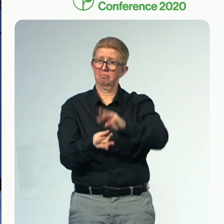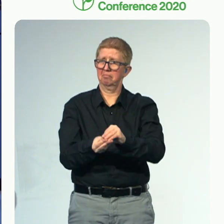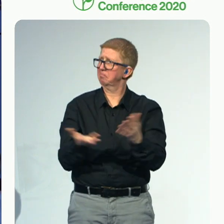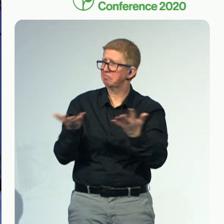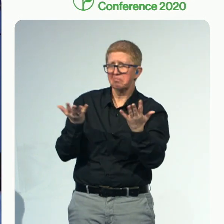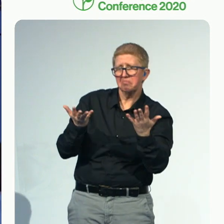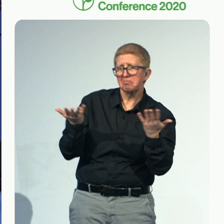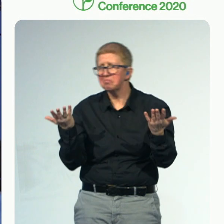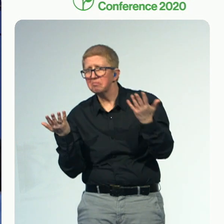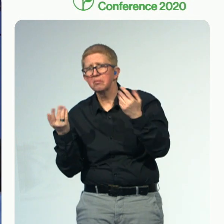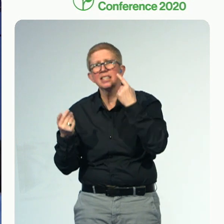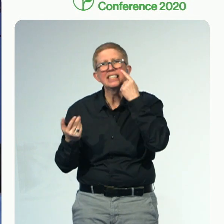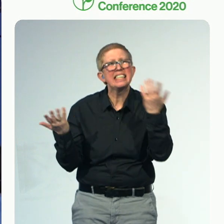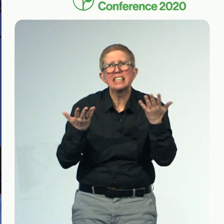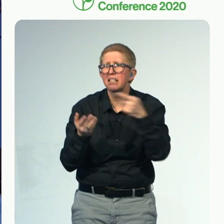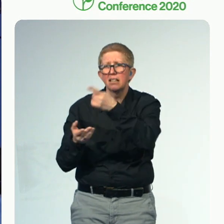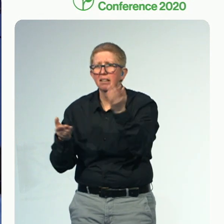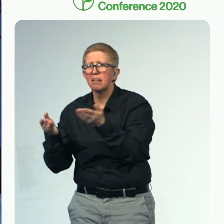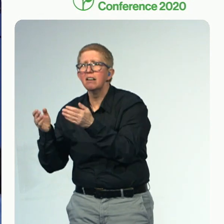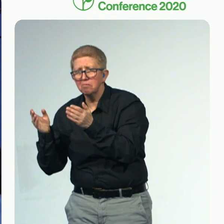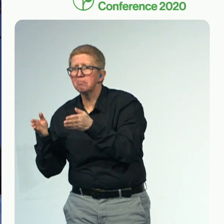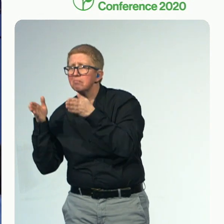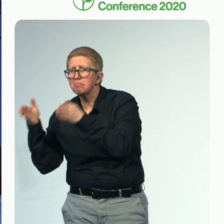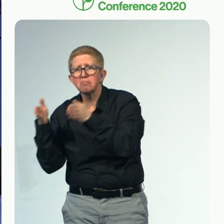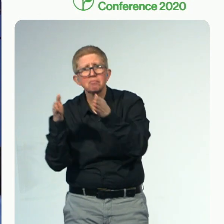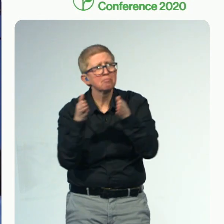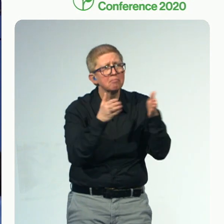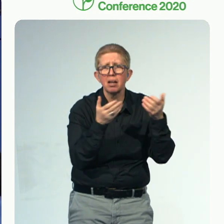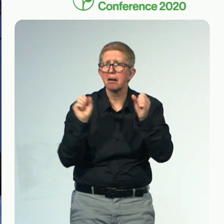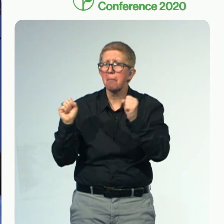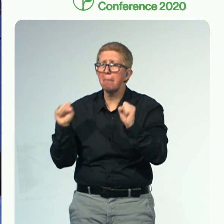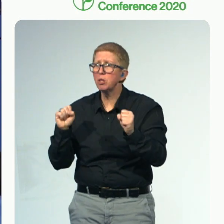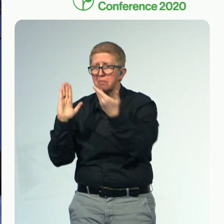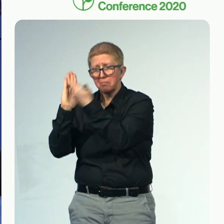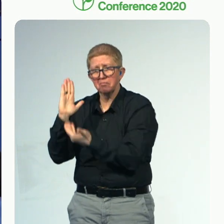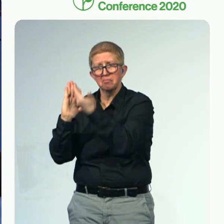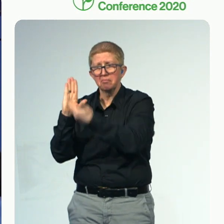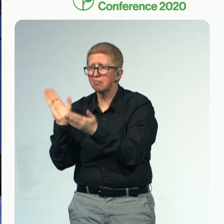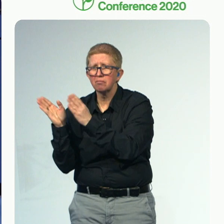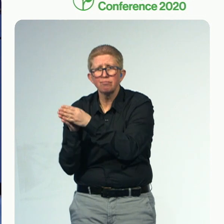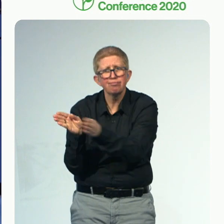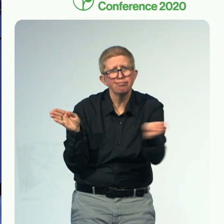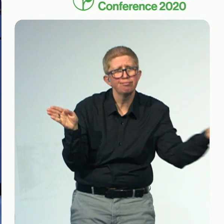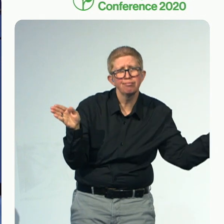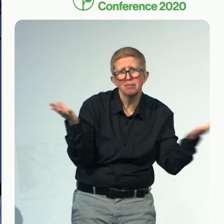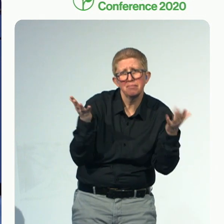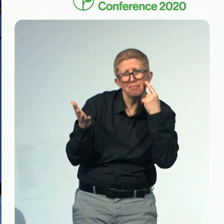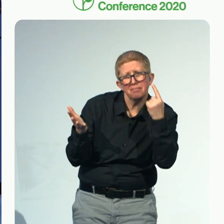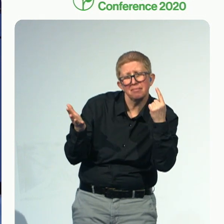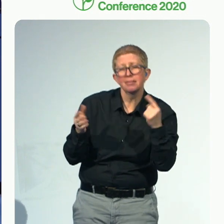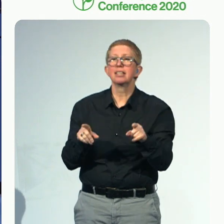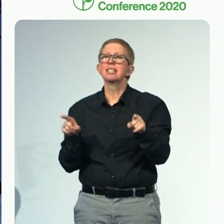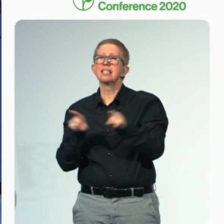the capability approach, the enabling approach, giving people, parents, children a real option, a real choice, then we're moving out of